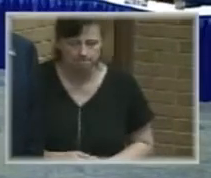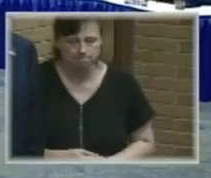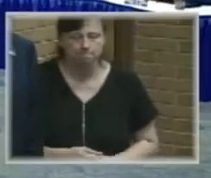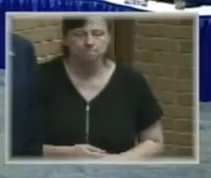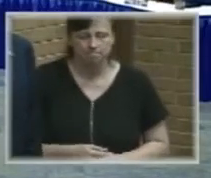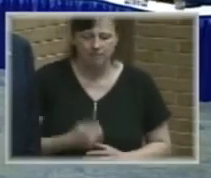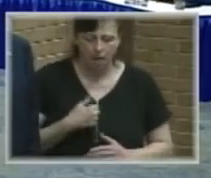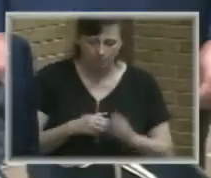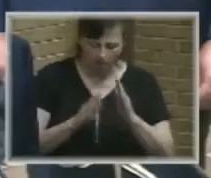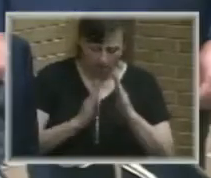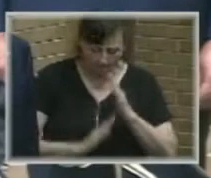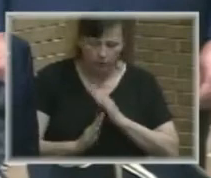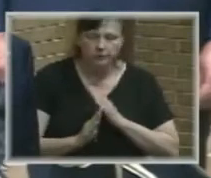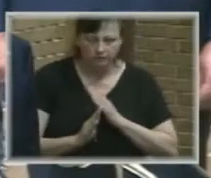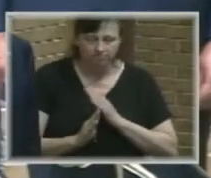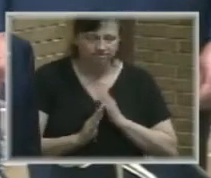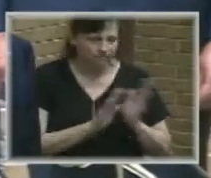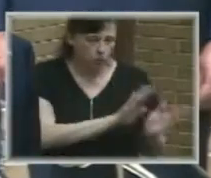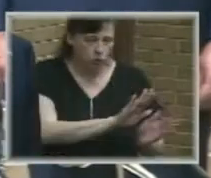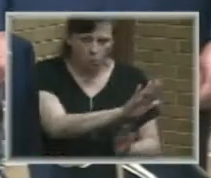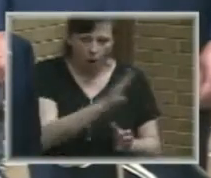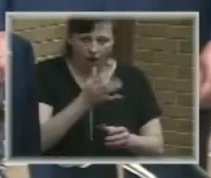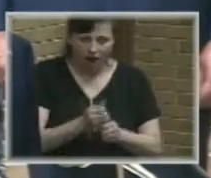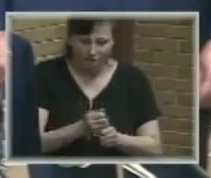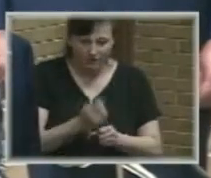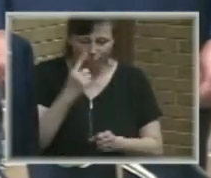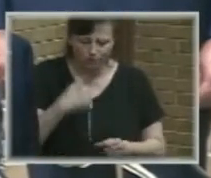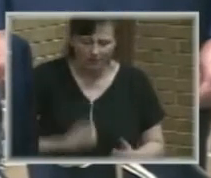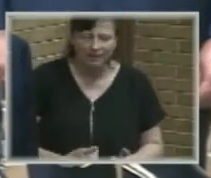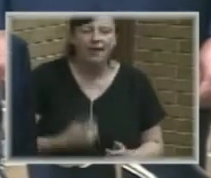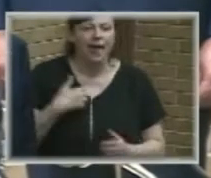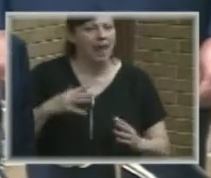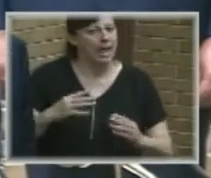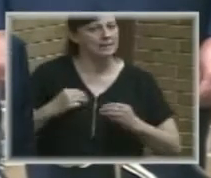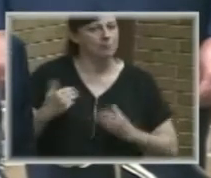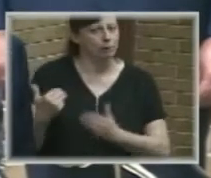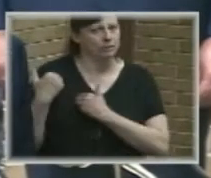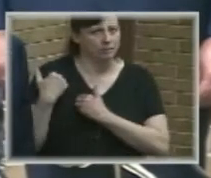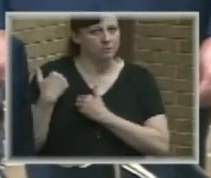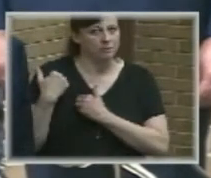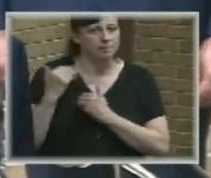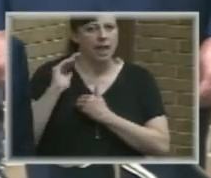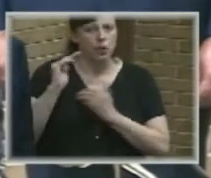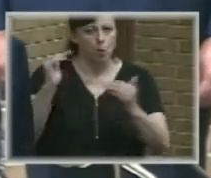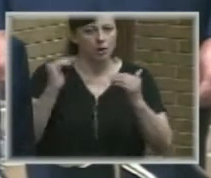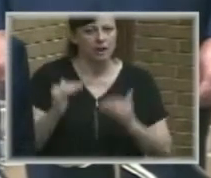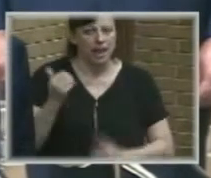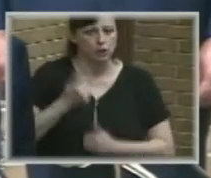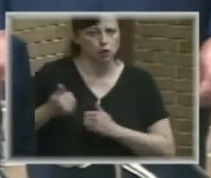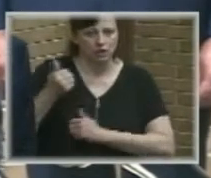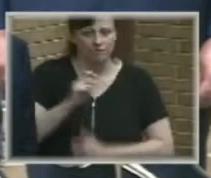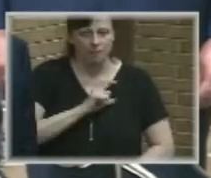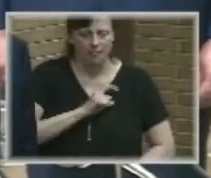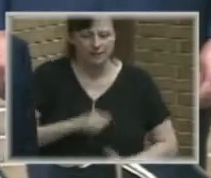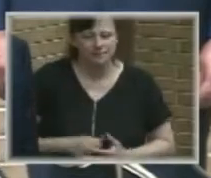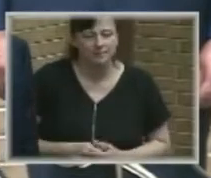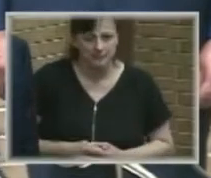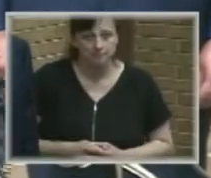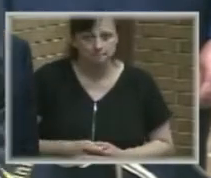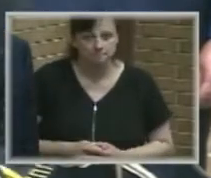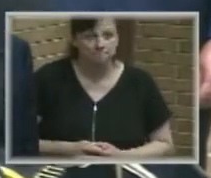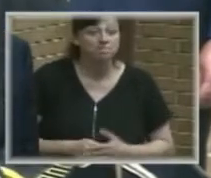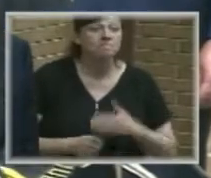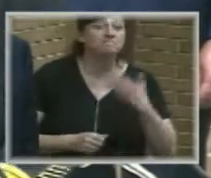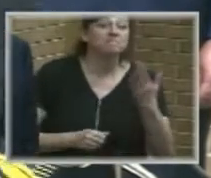I'm humbled by the confidence that you have placed in me and accept the responsibility as your next Chief of Police. Chief